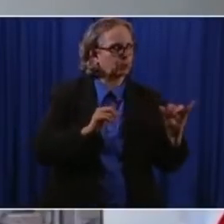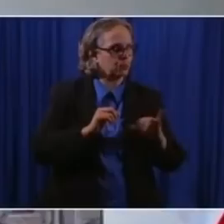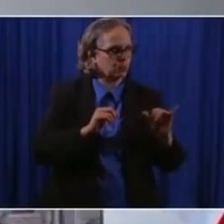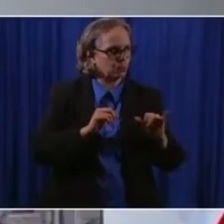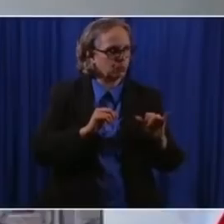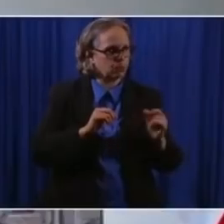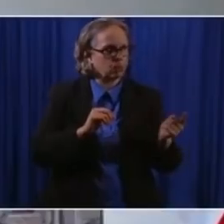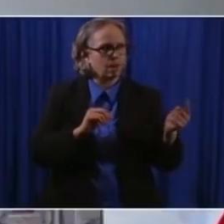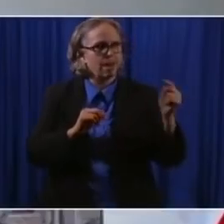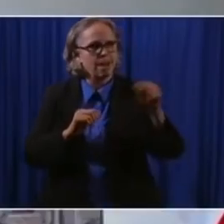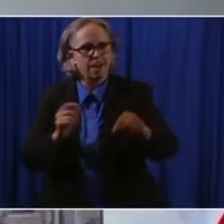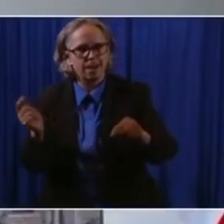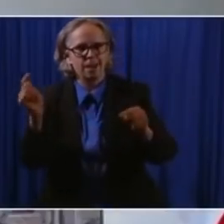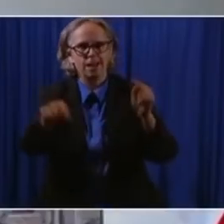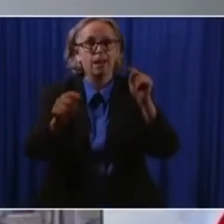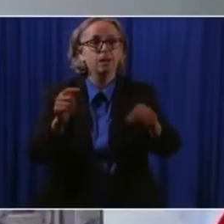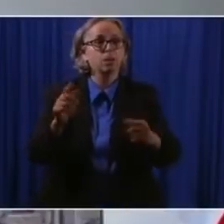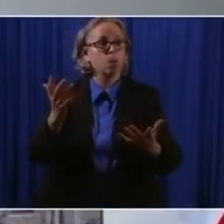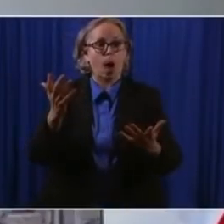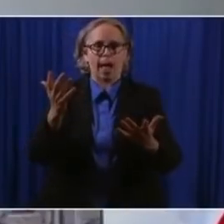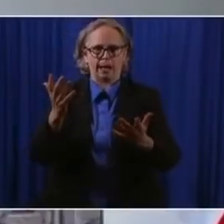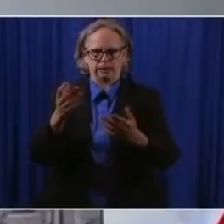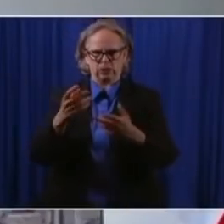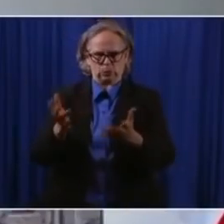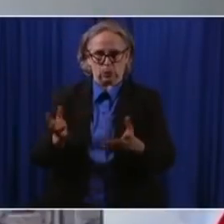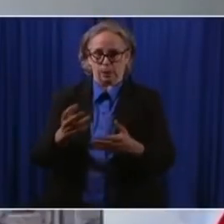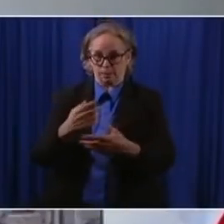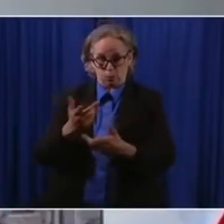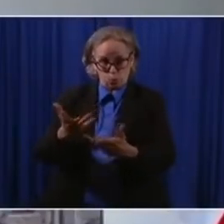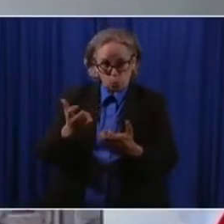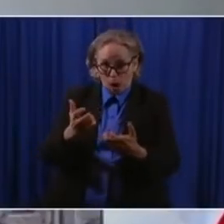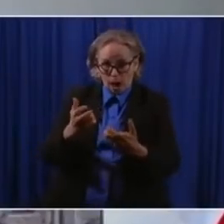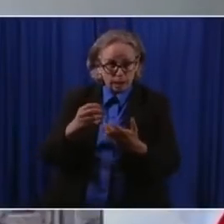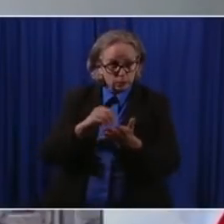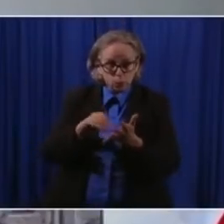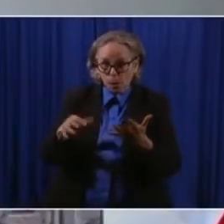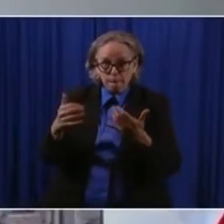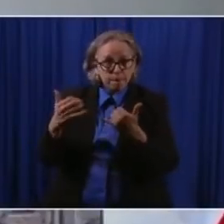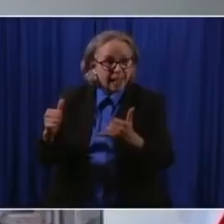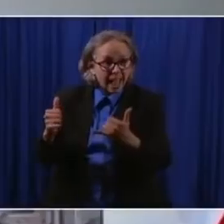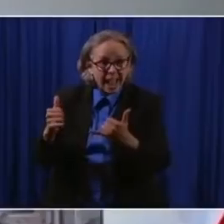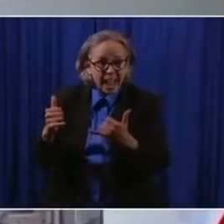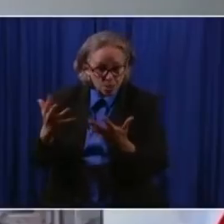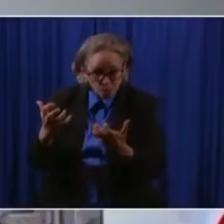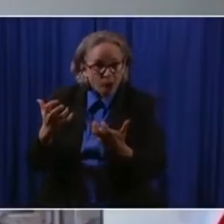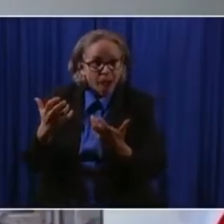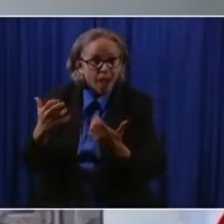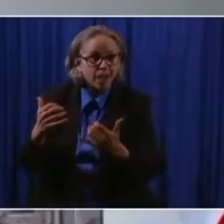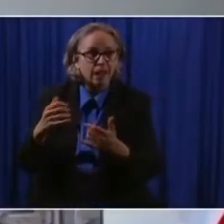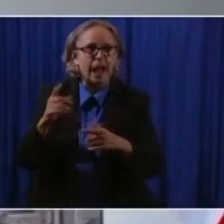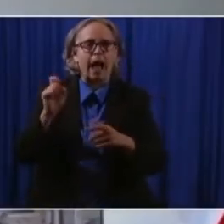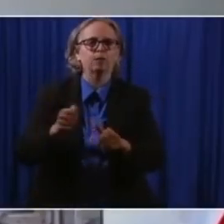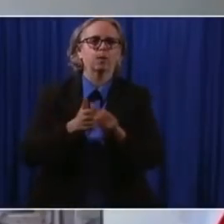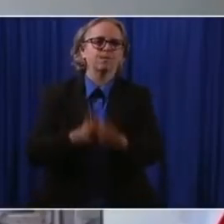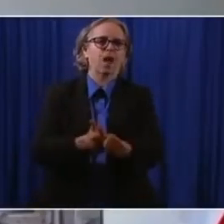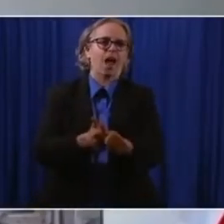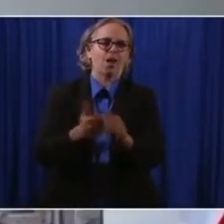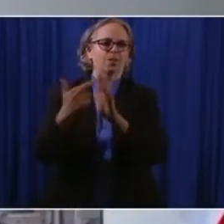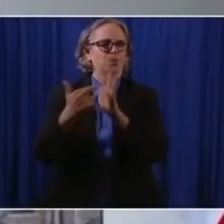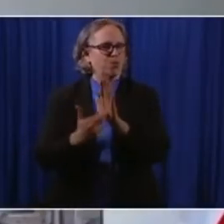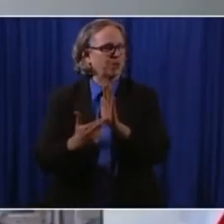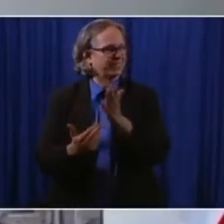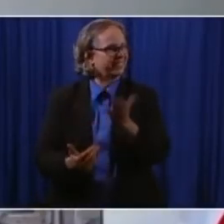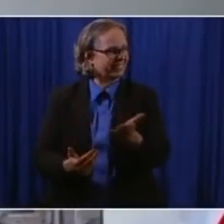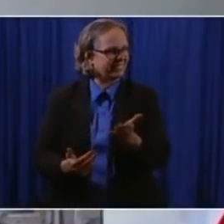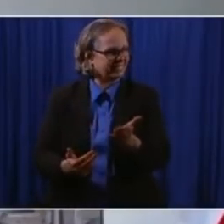out there, that if you don't follow the rules, the Ohio High School Athletic Association has the ability